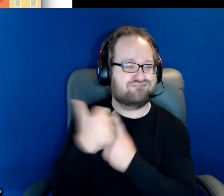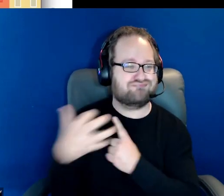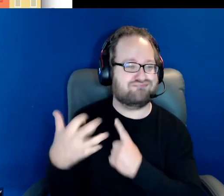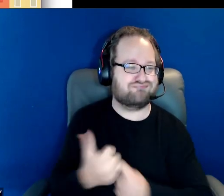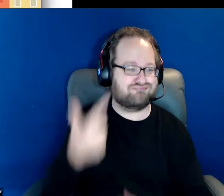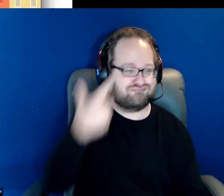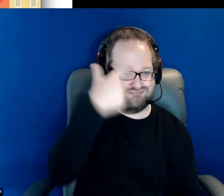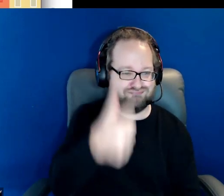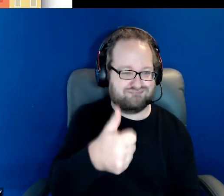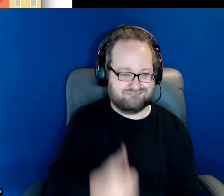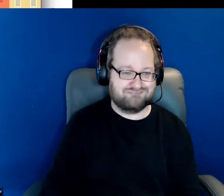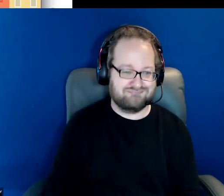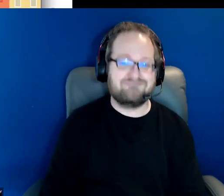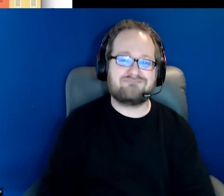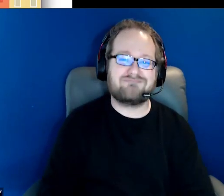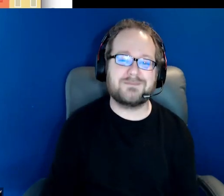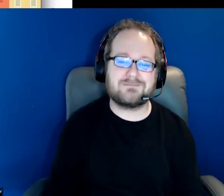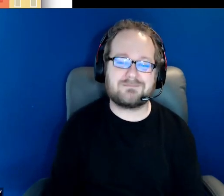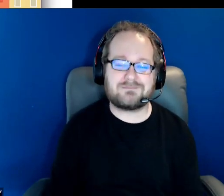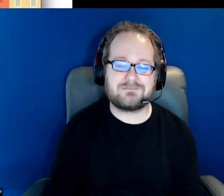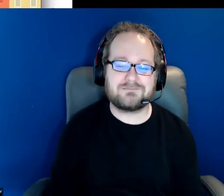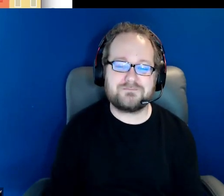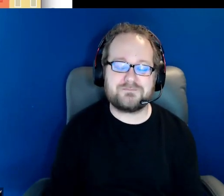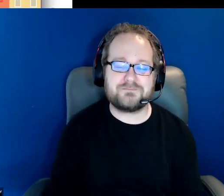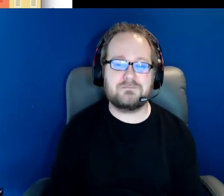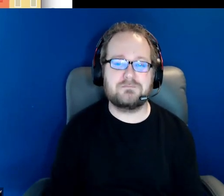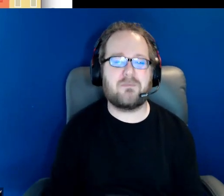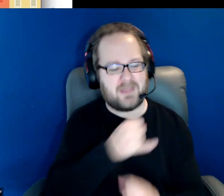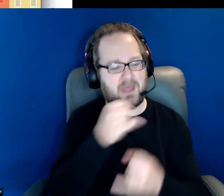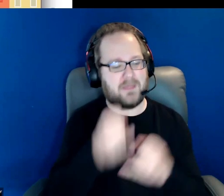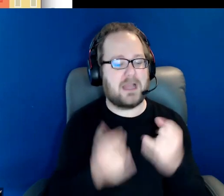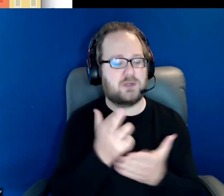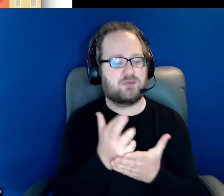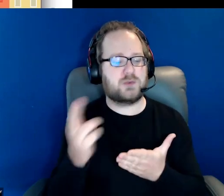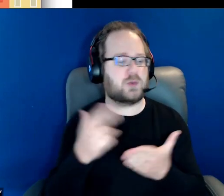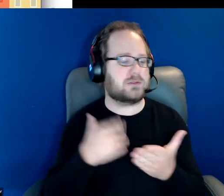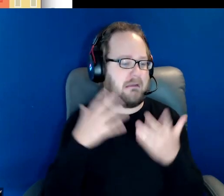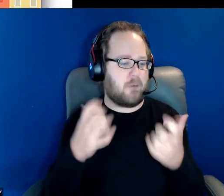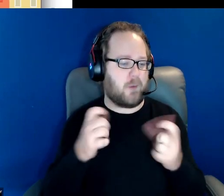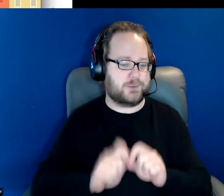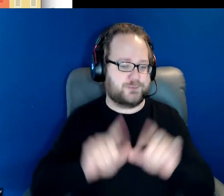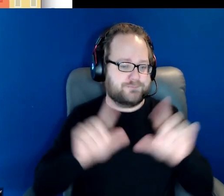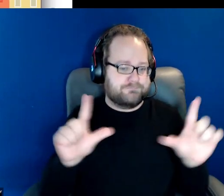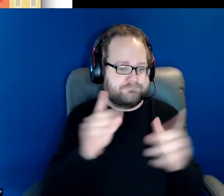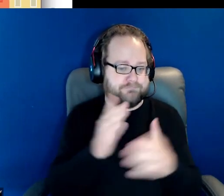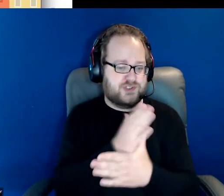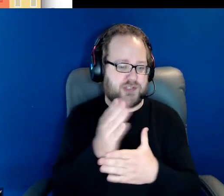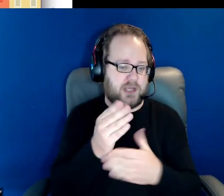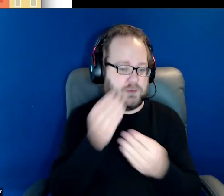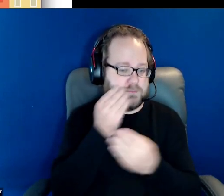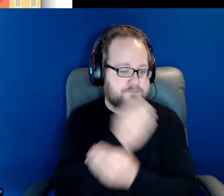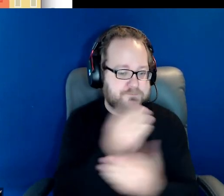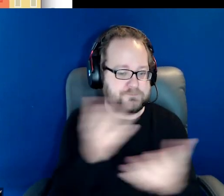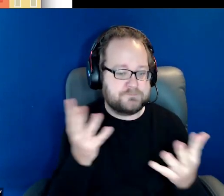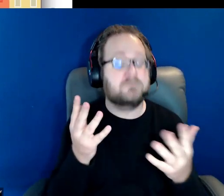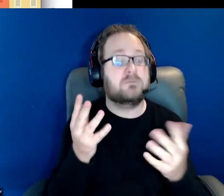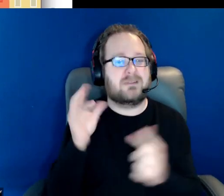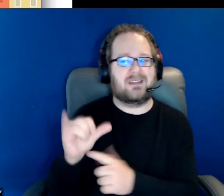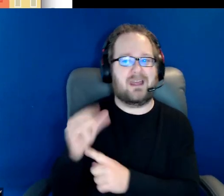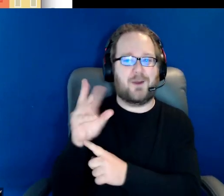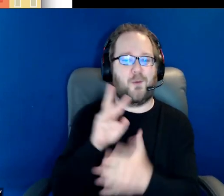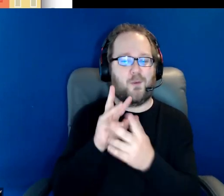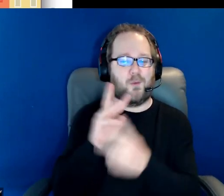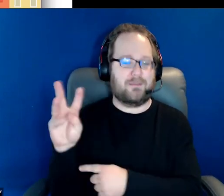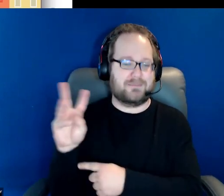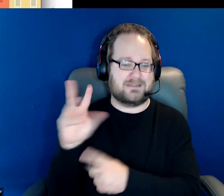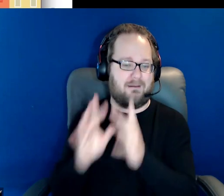The last resource I wanted to share with everyone today is the LIHEAP Toolkit webpage. We launched this webpage last year